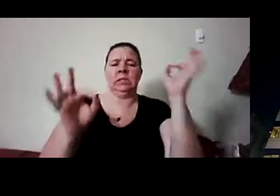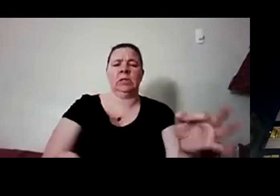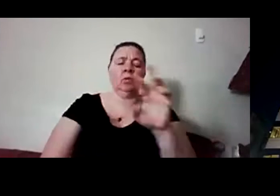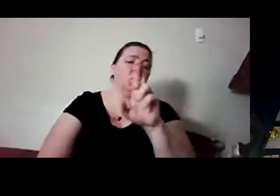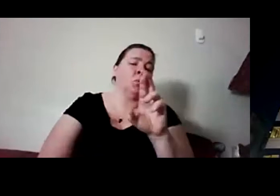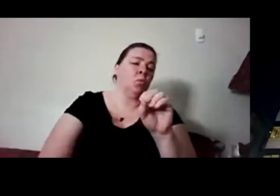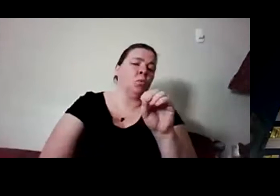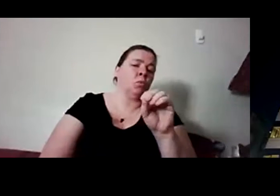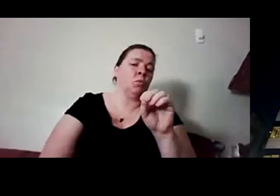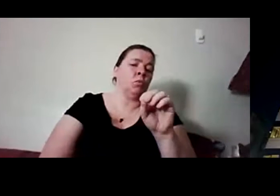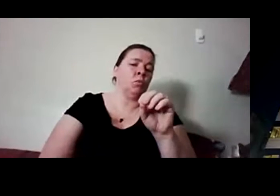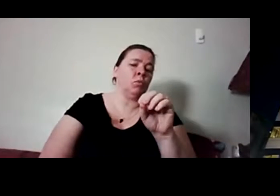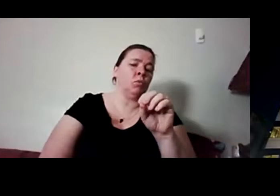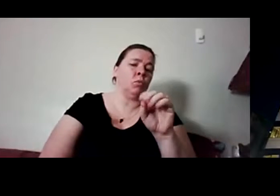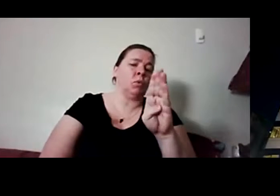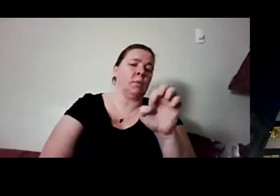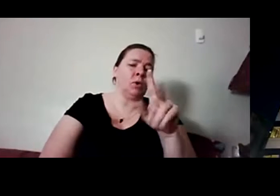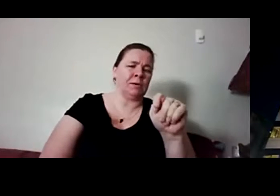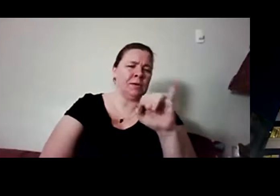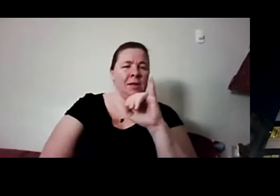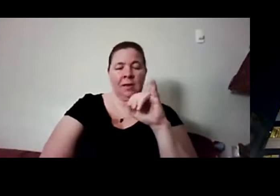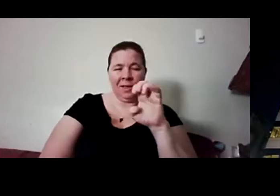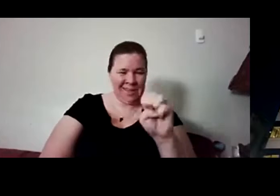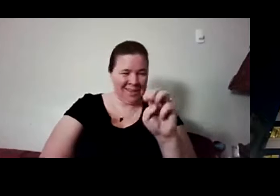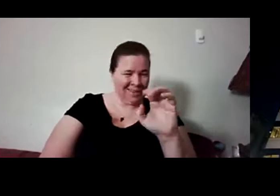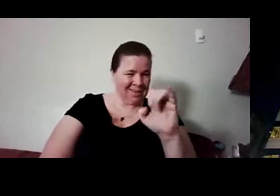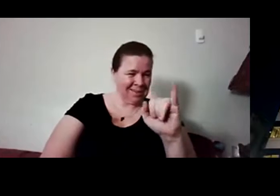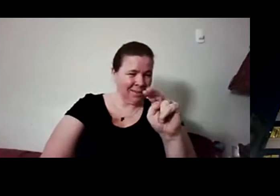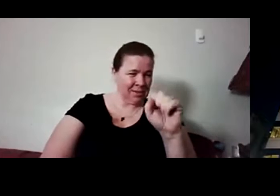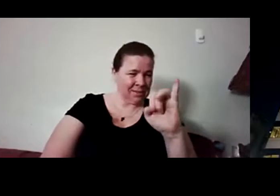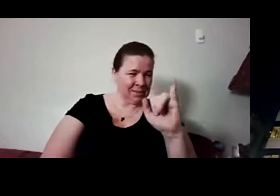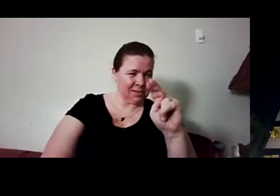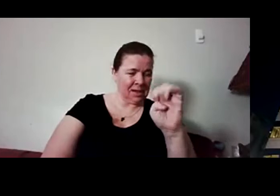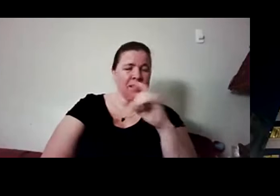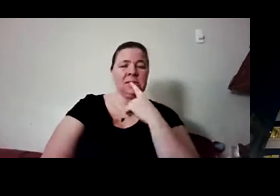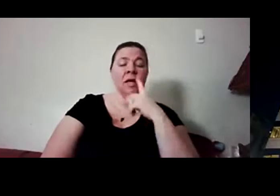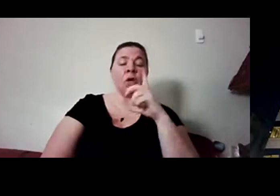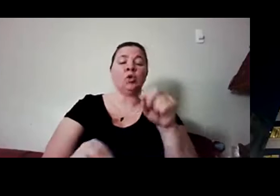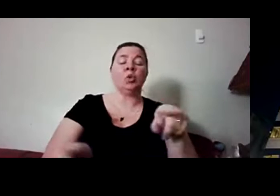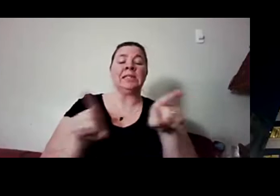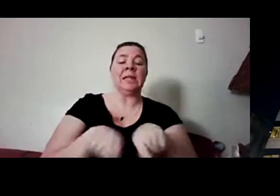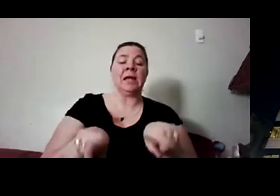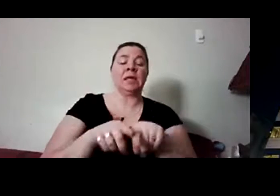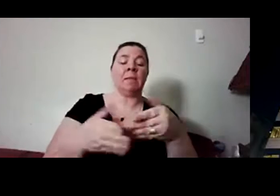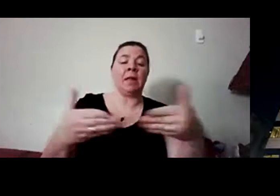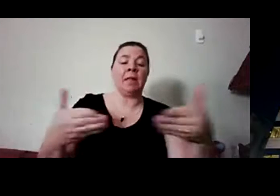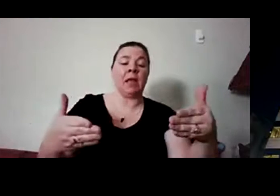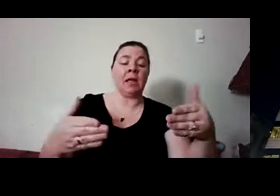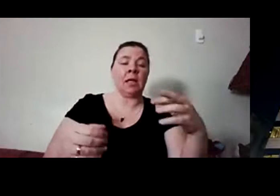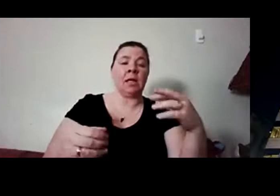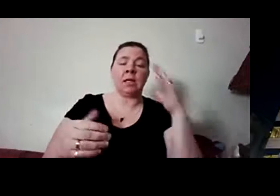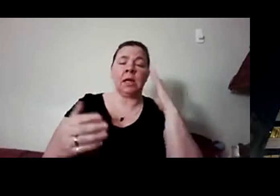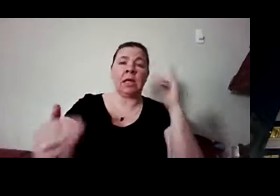Einstein saying, keep doing the same things over and over and expecting different results. That is his definition of insanity. I resonated with